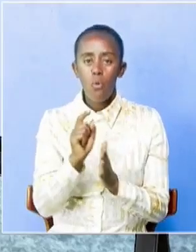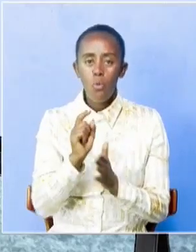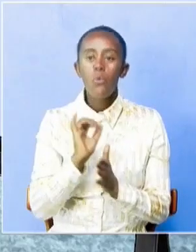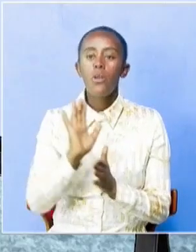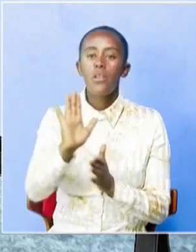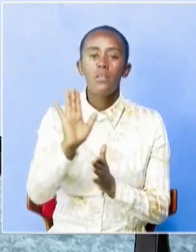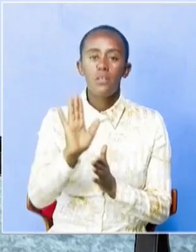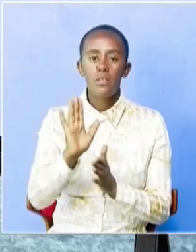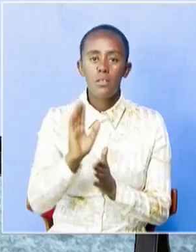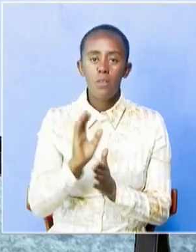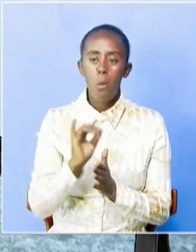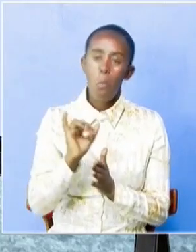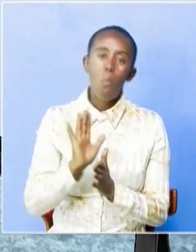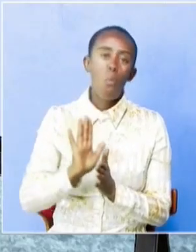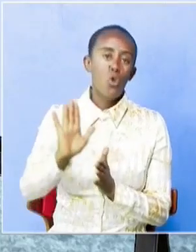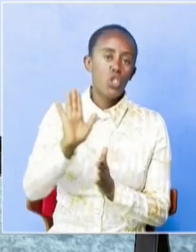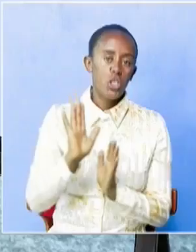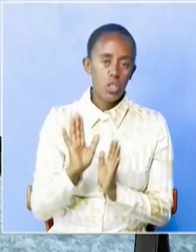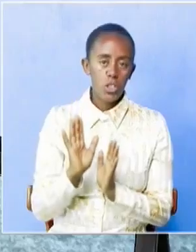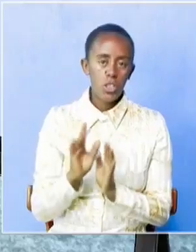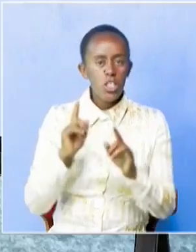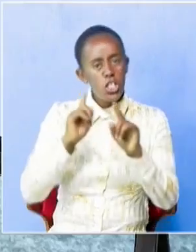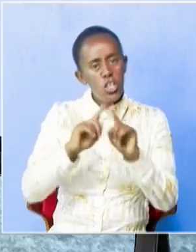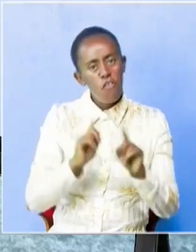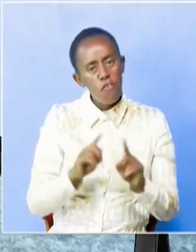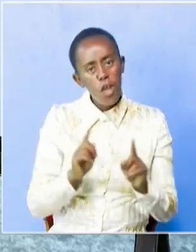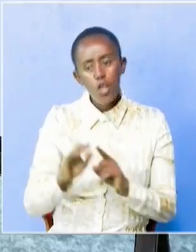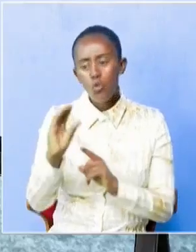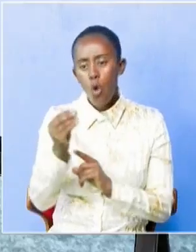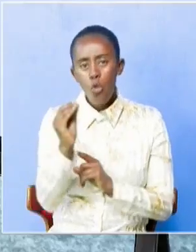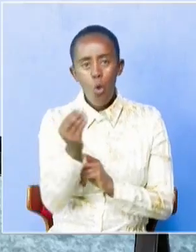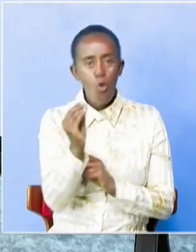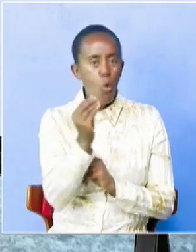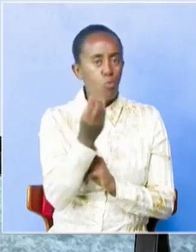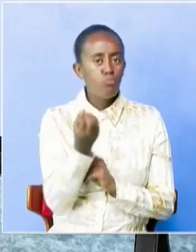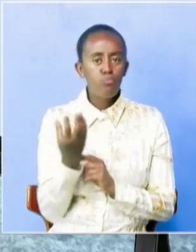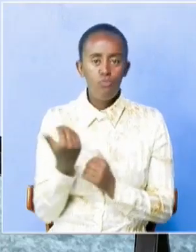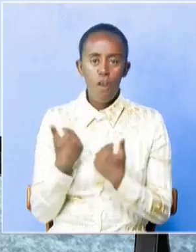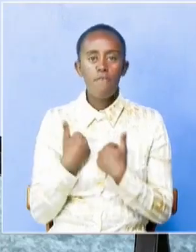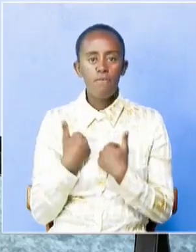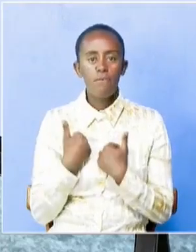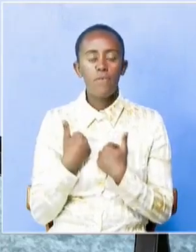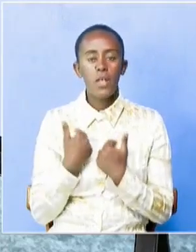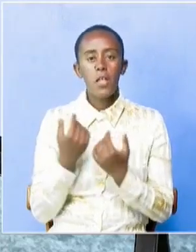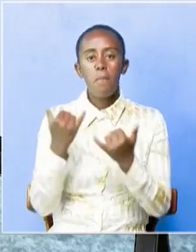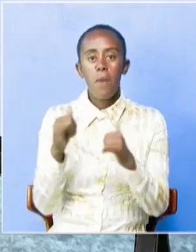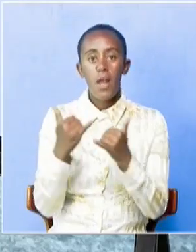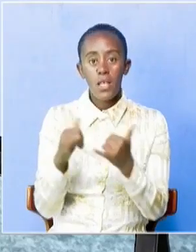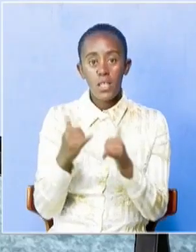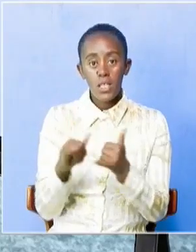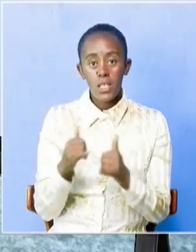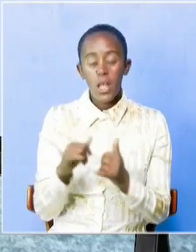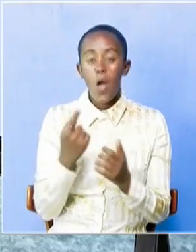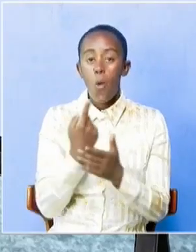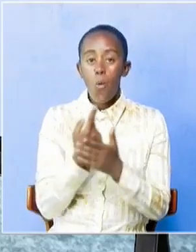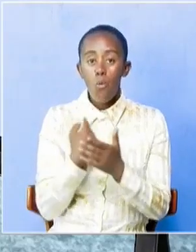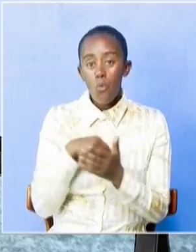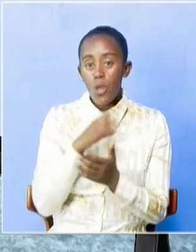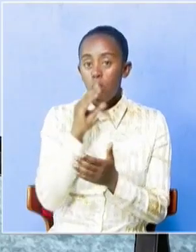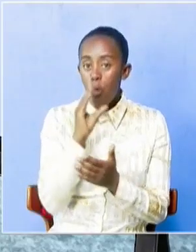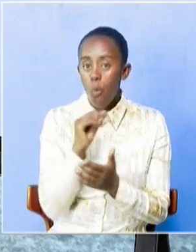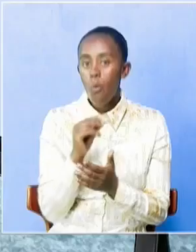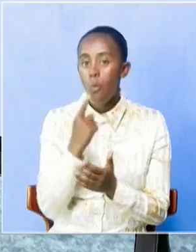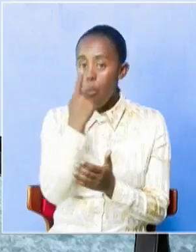His possession. He has different toys that he plays with, so we're talking about